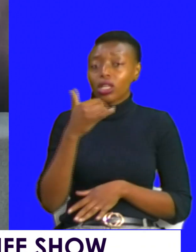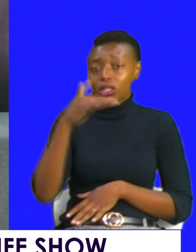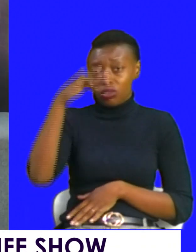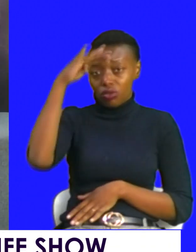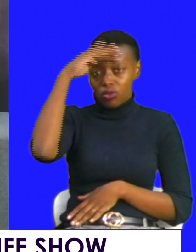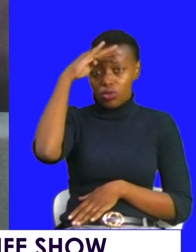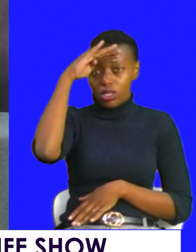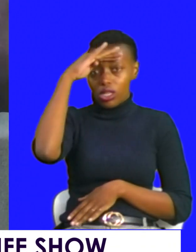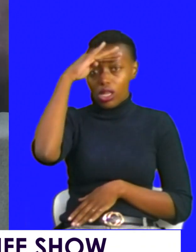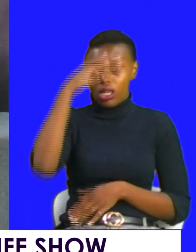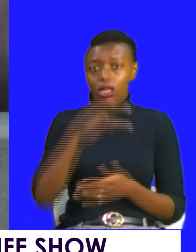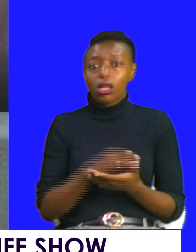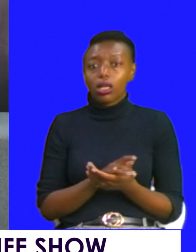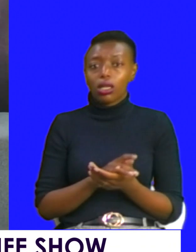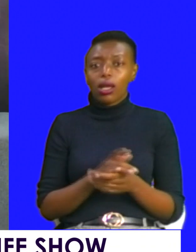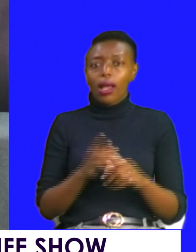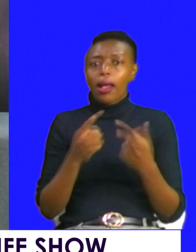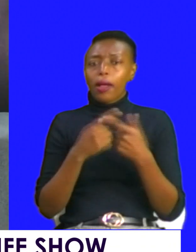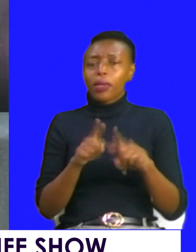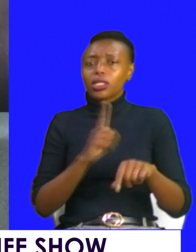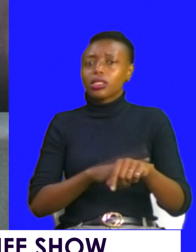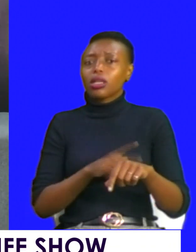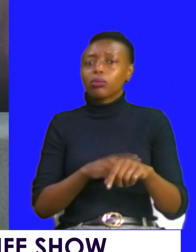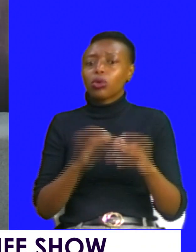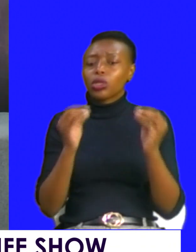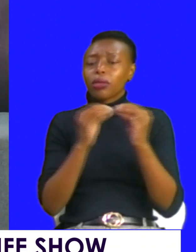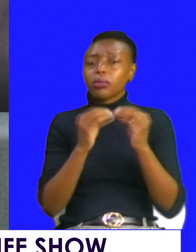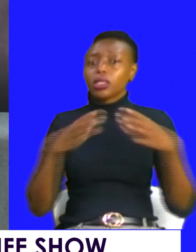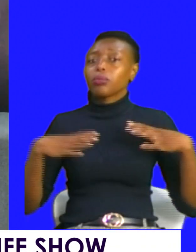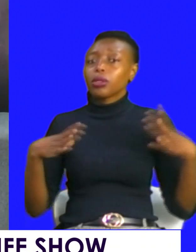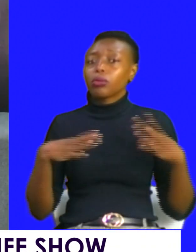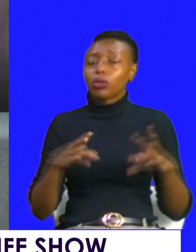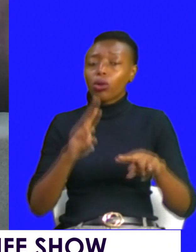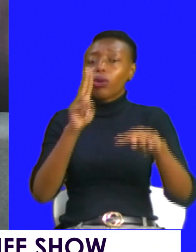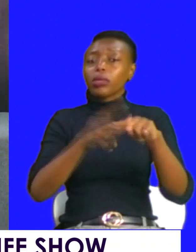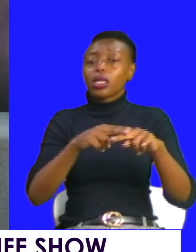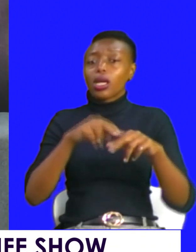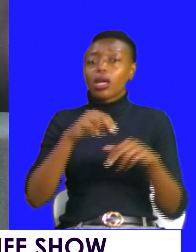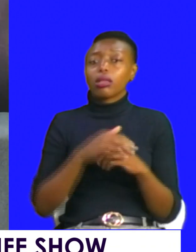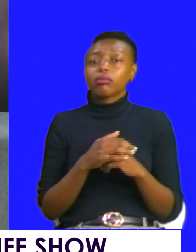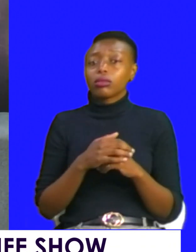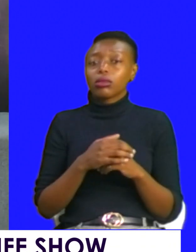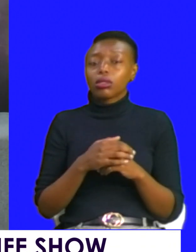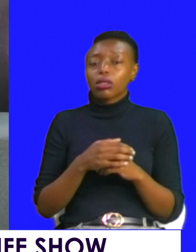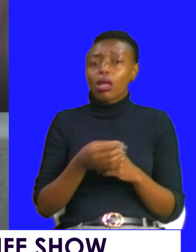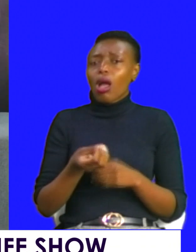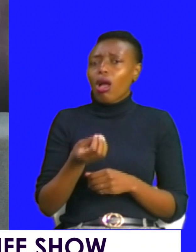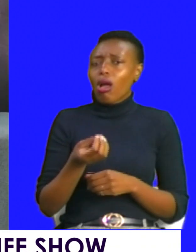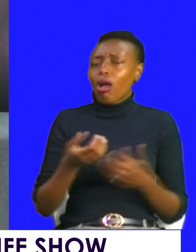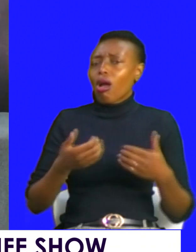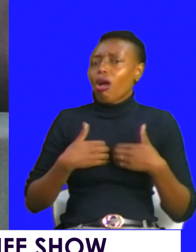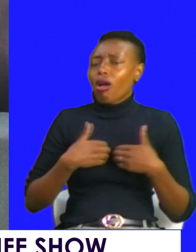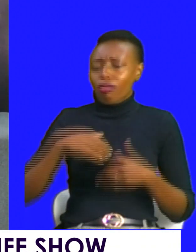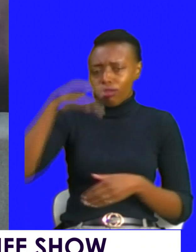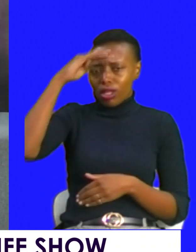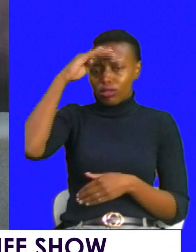met a group of people as you're going somewhere, seated round, taking alcohol, you'll say hi to them.